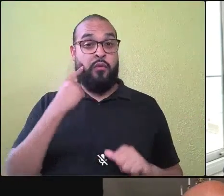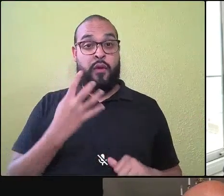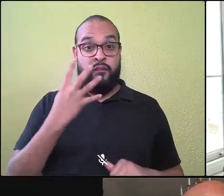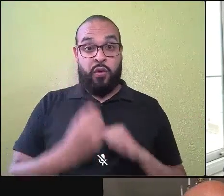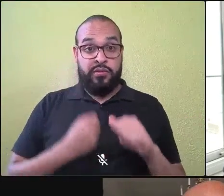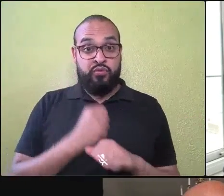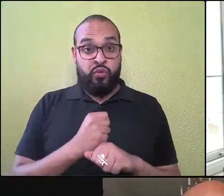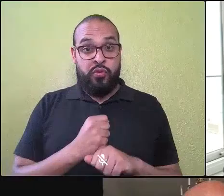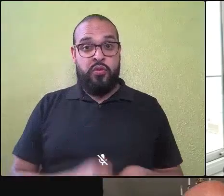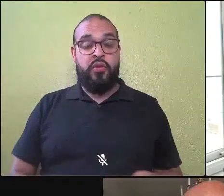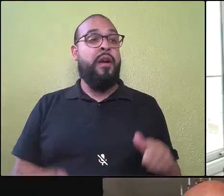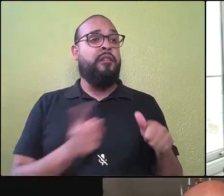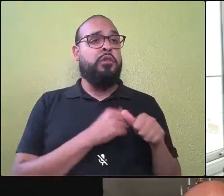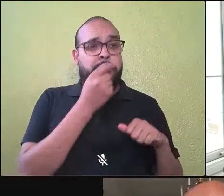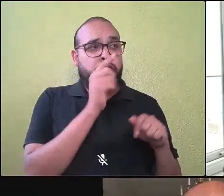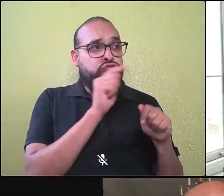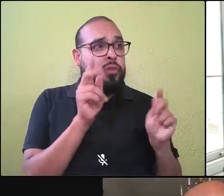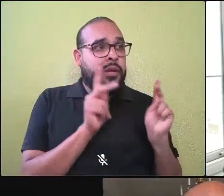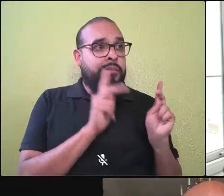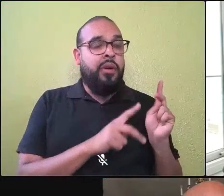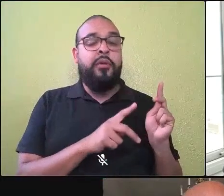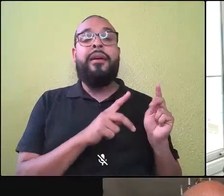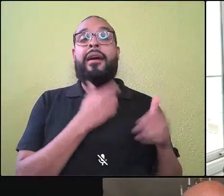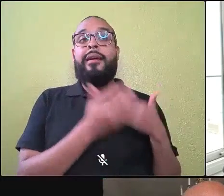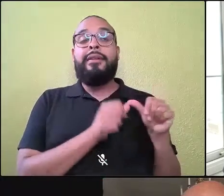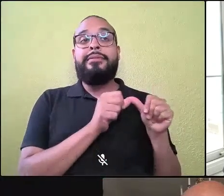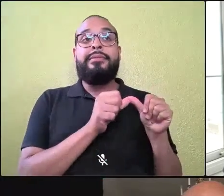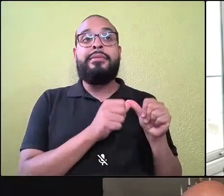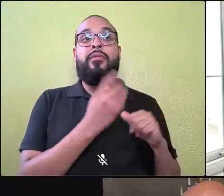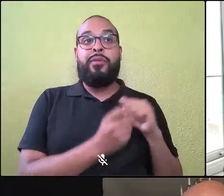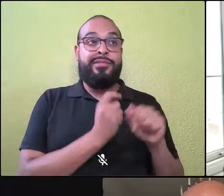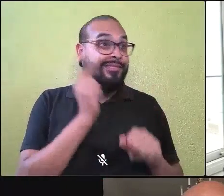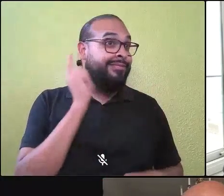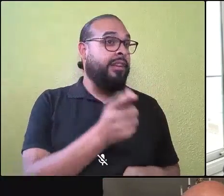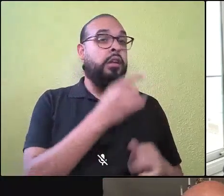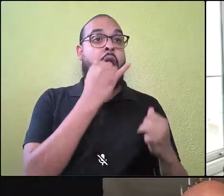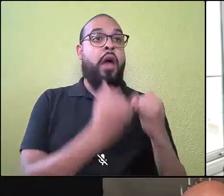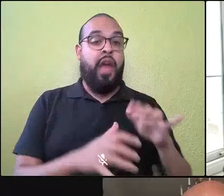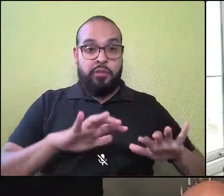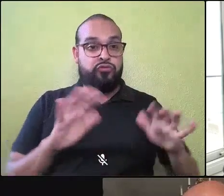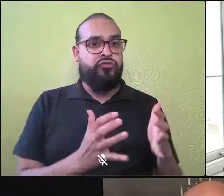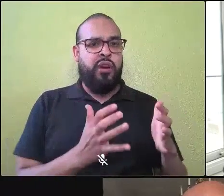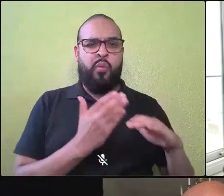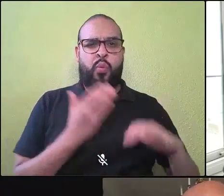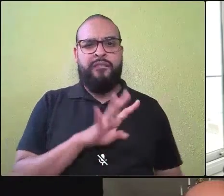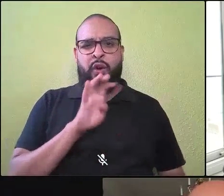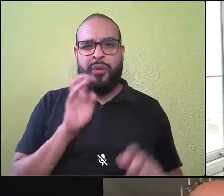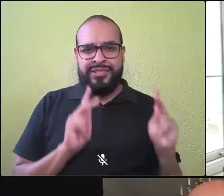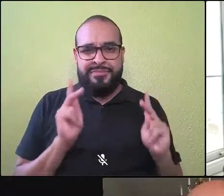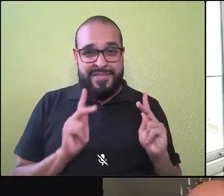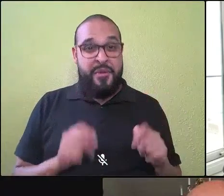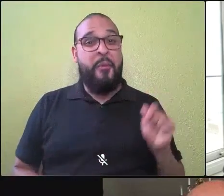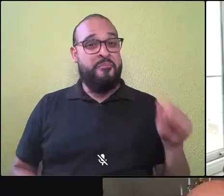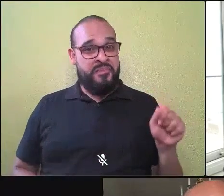last one, it was like 200 people. And so I'm really sort of thinking about the ways in which people wanted these opportunities. They wanted something